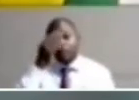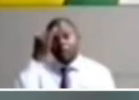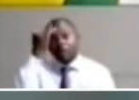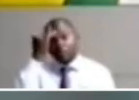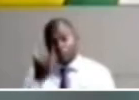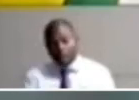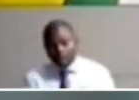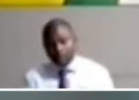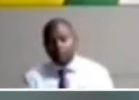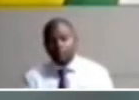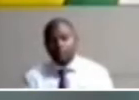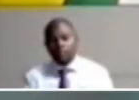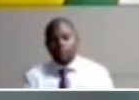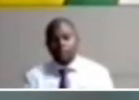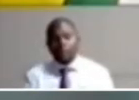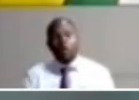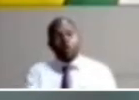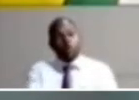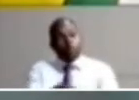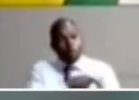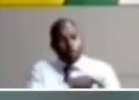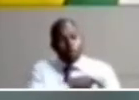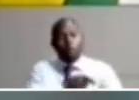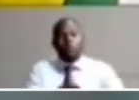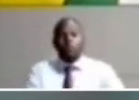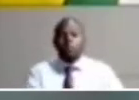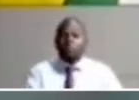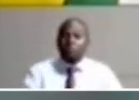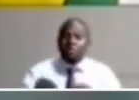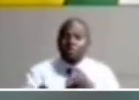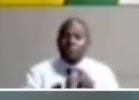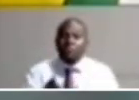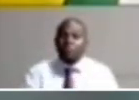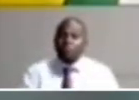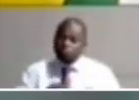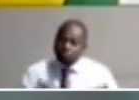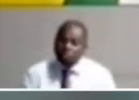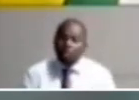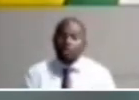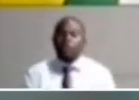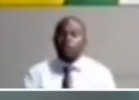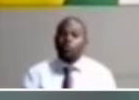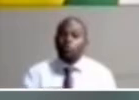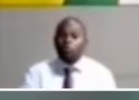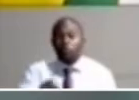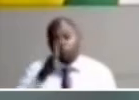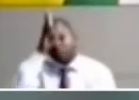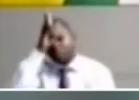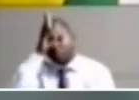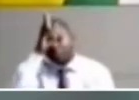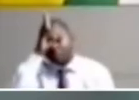Why? A longer time would give people time to try and go to the villages.